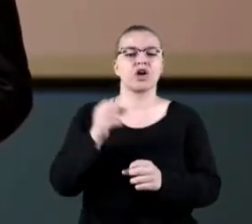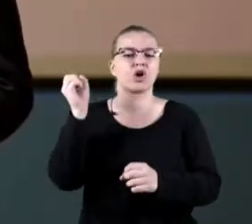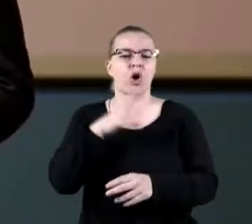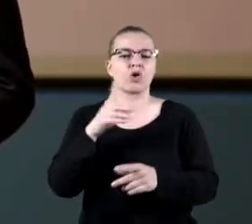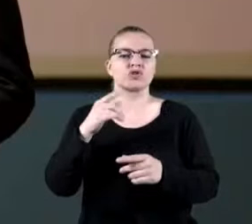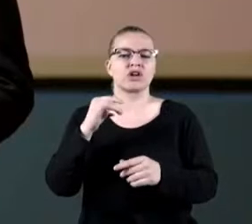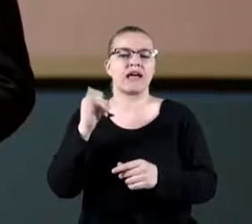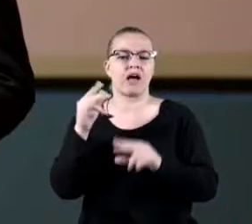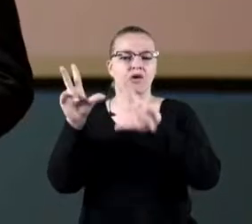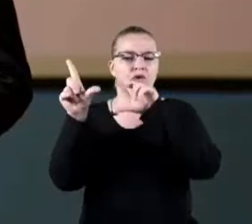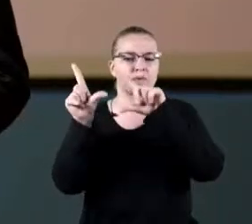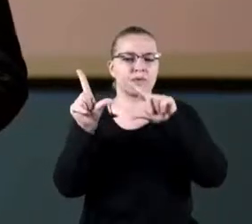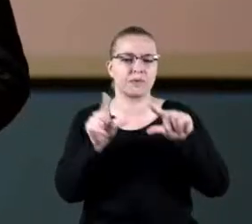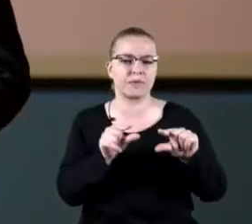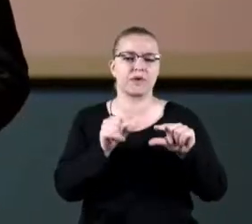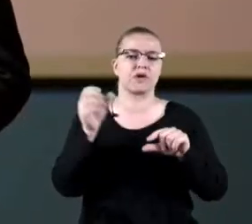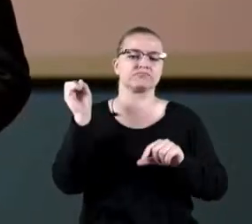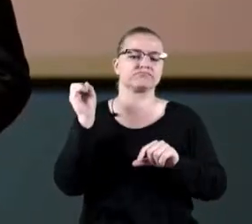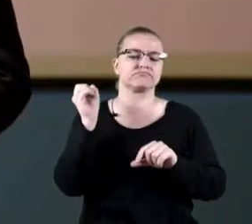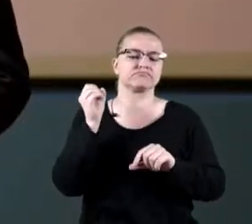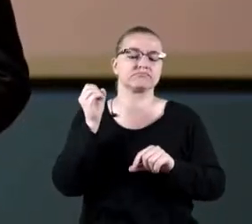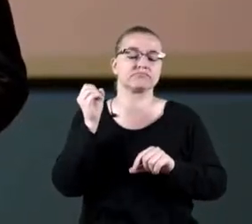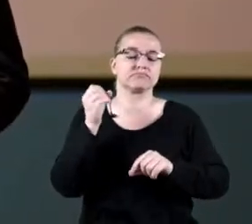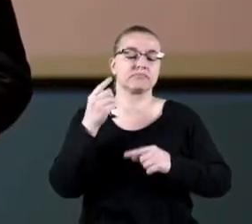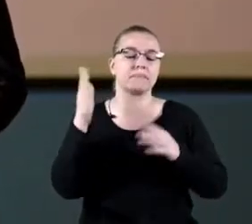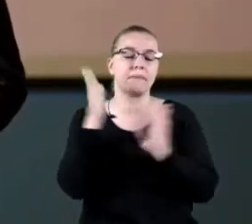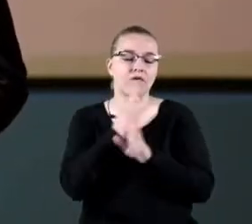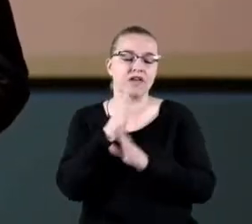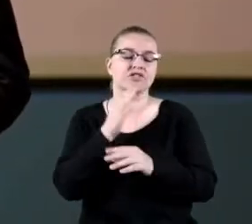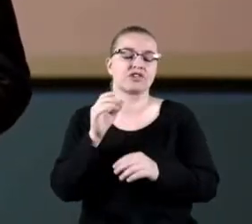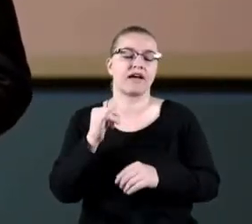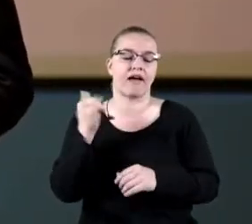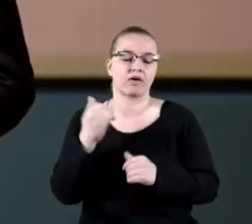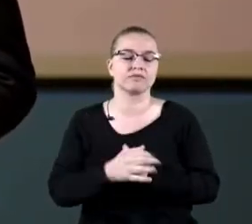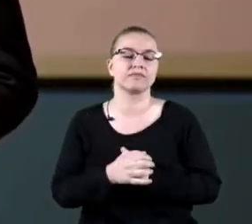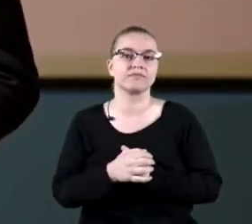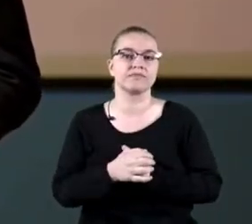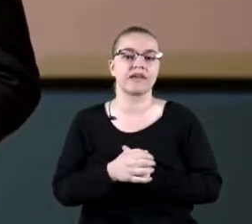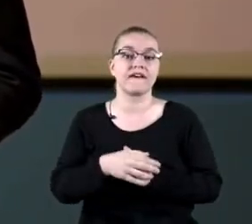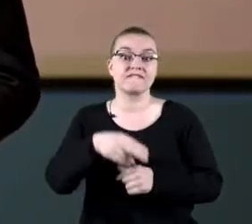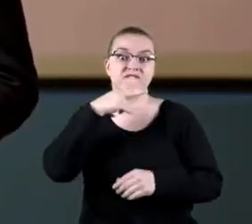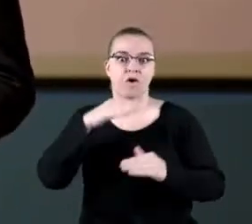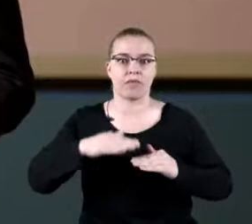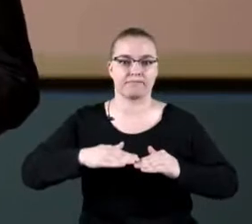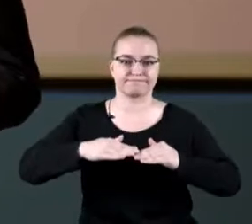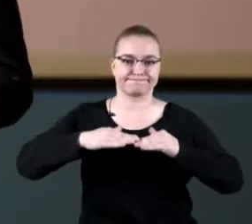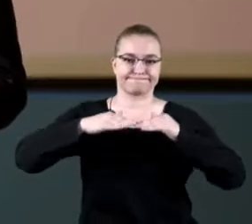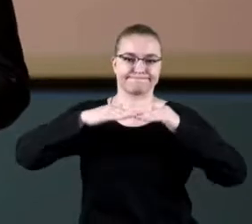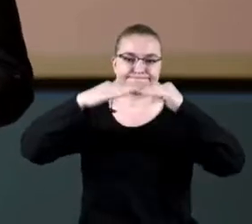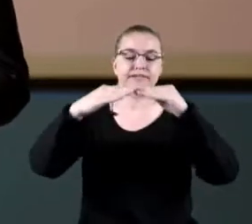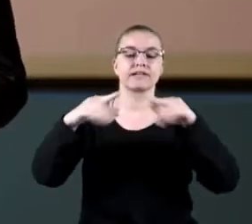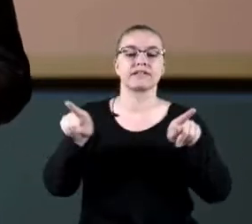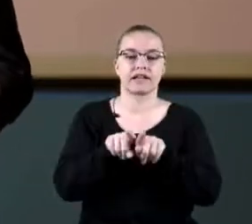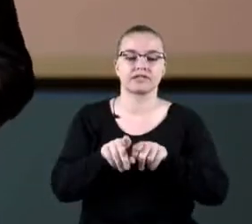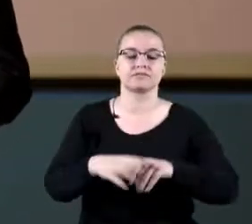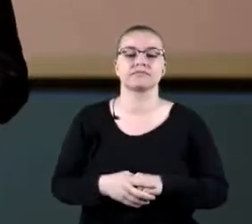lower air quality, higher temperatures, or quality of potable water